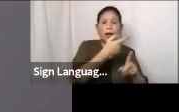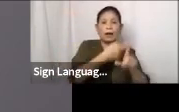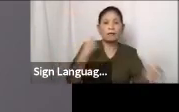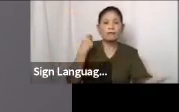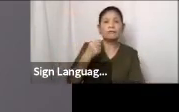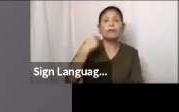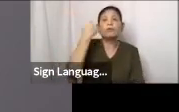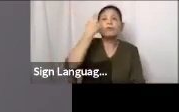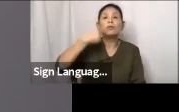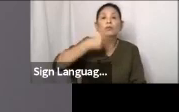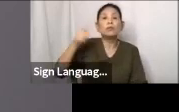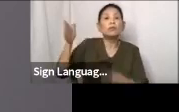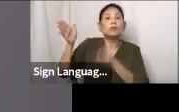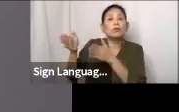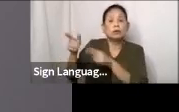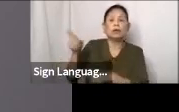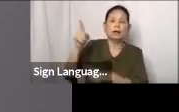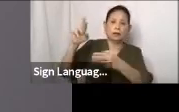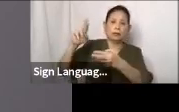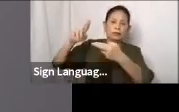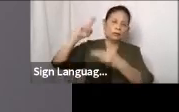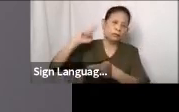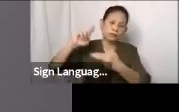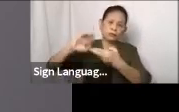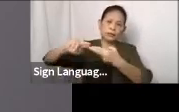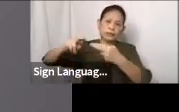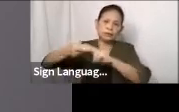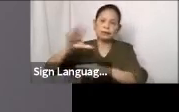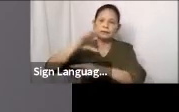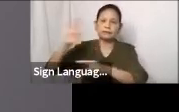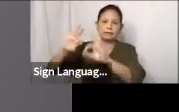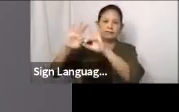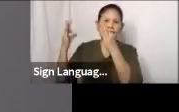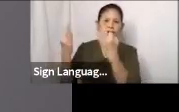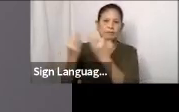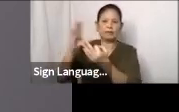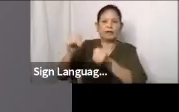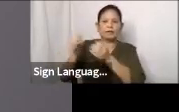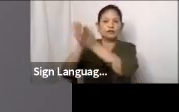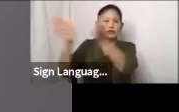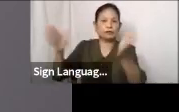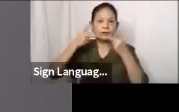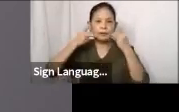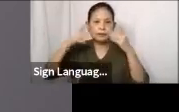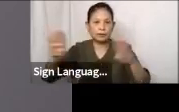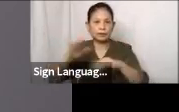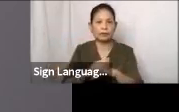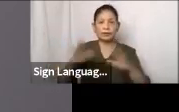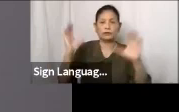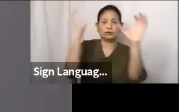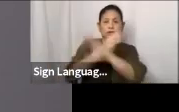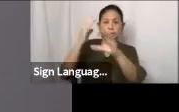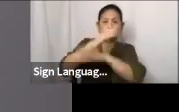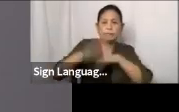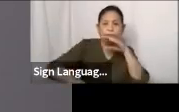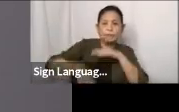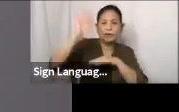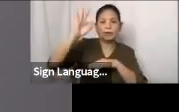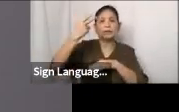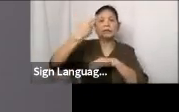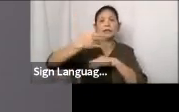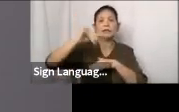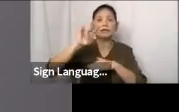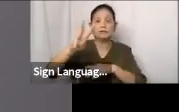own family, relatives, and common public. Challenges were found in HIV testing as